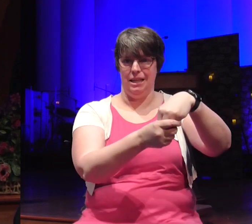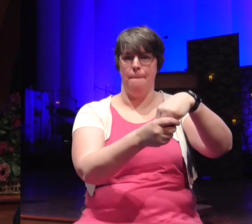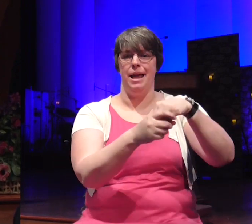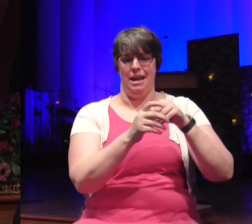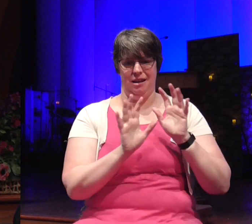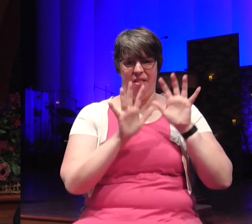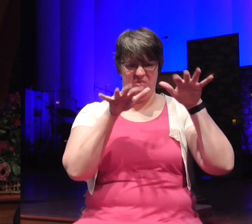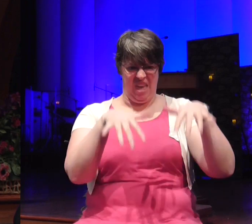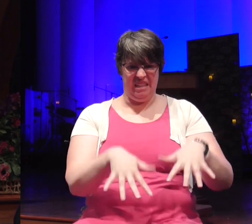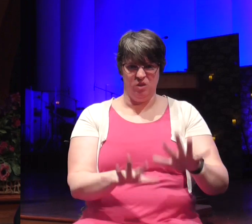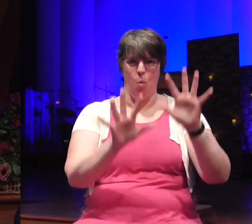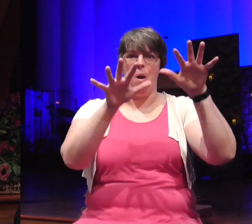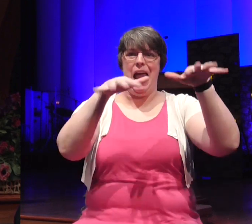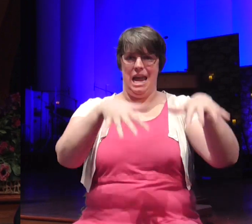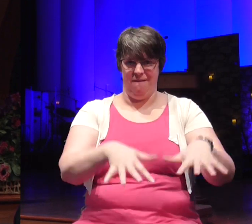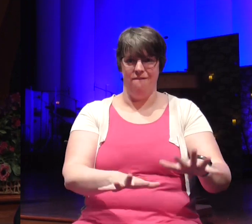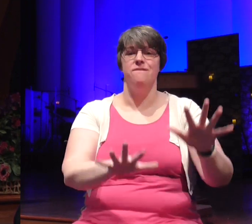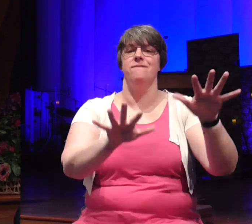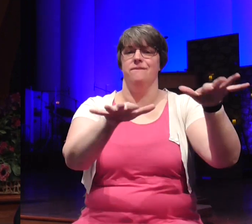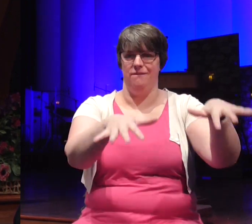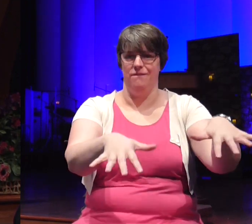of that.